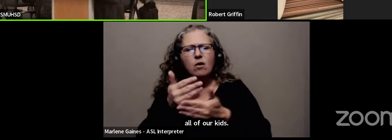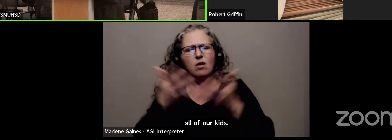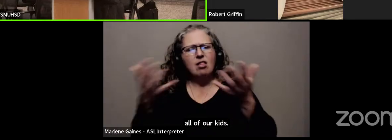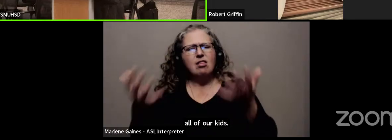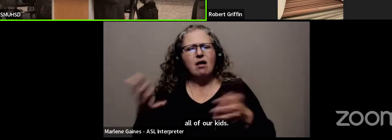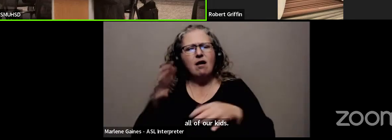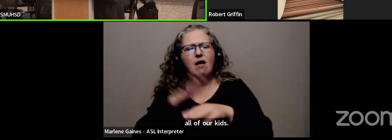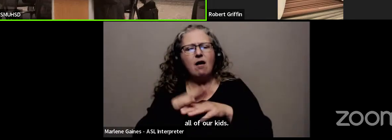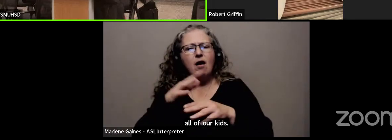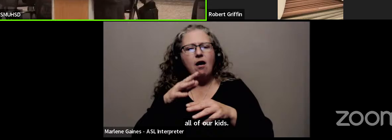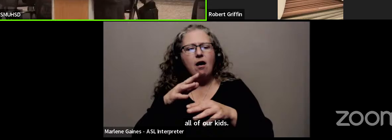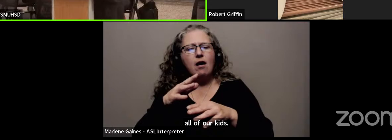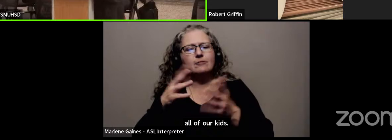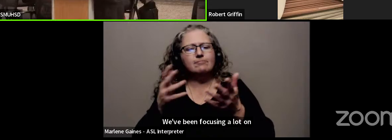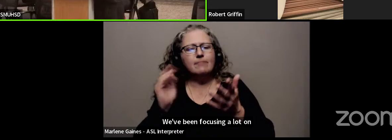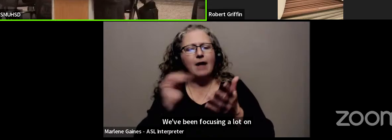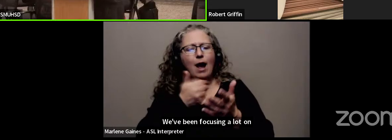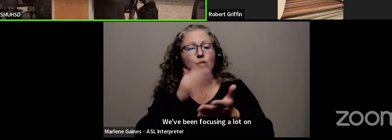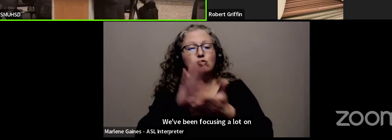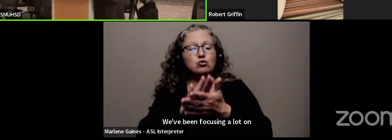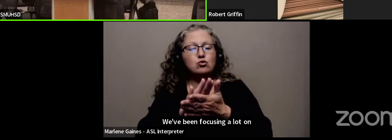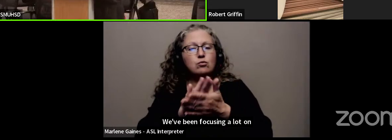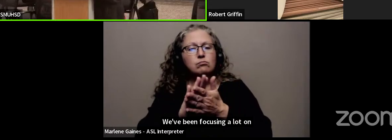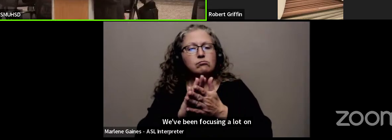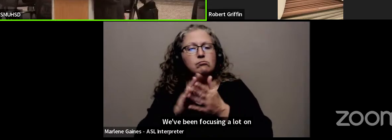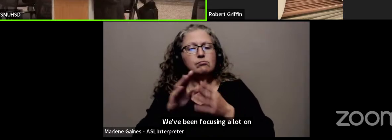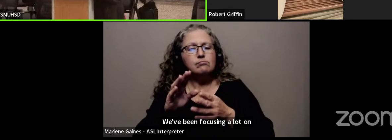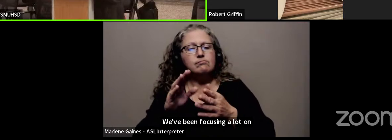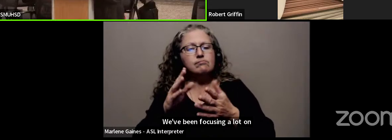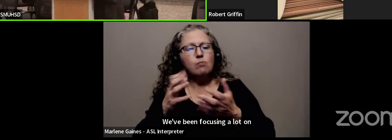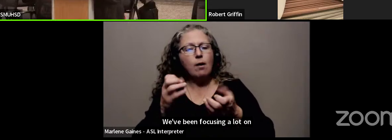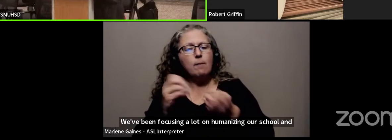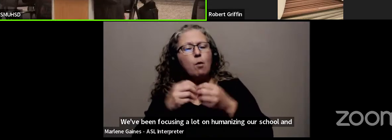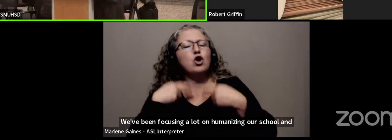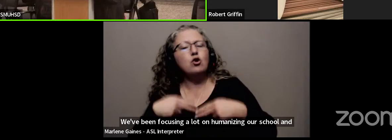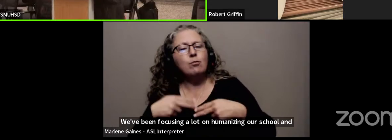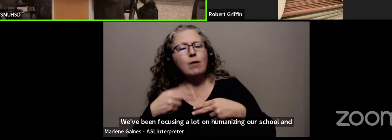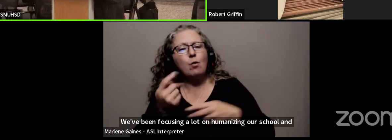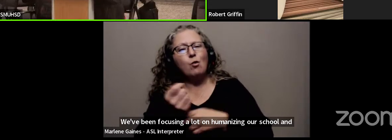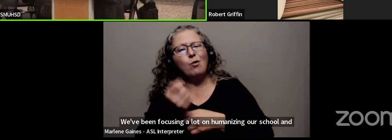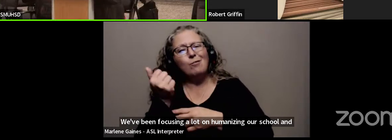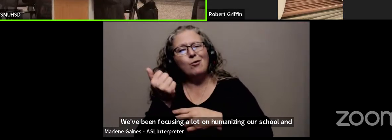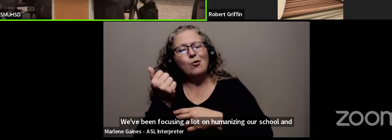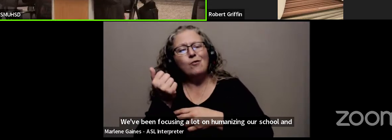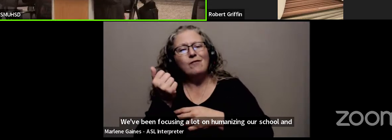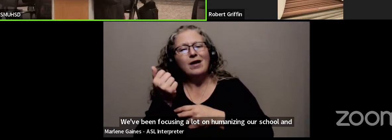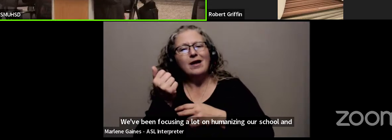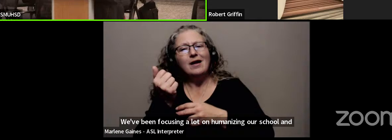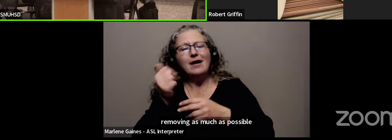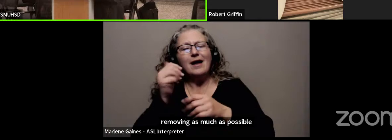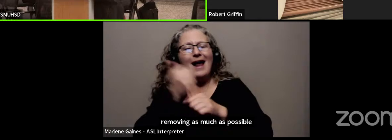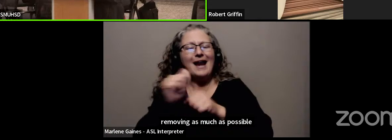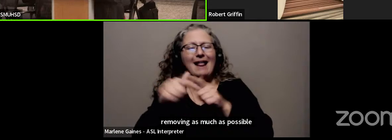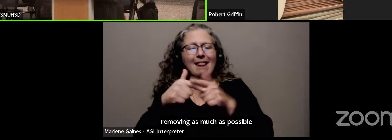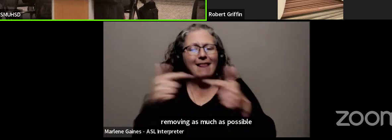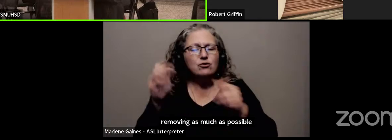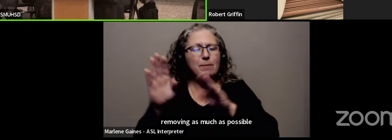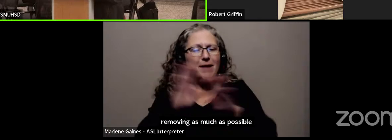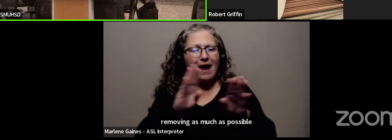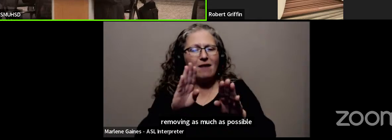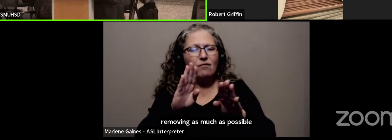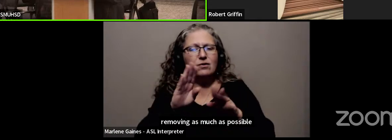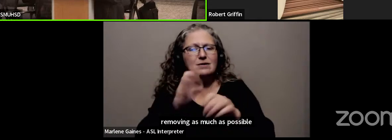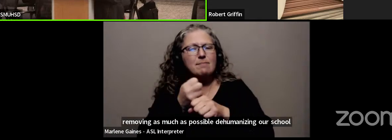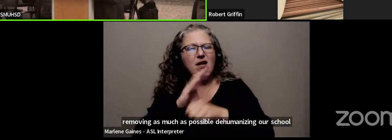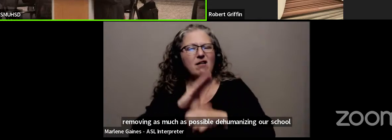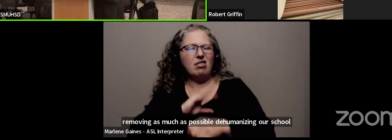on humanizing our school and removing as much as possible dehumanizing language and behaviors. So that's where